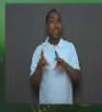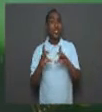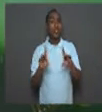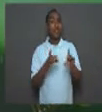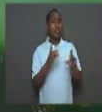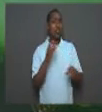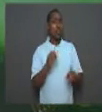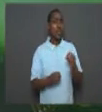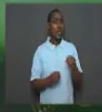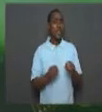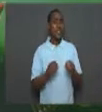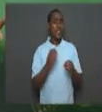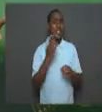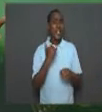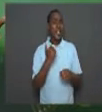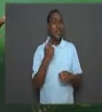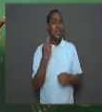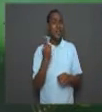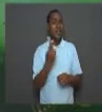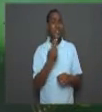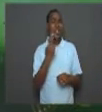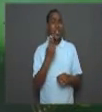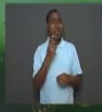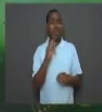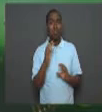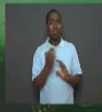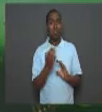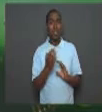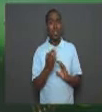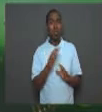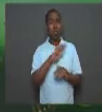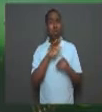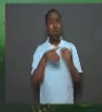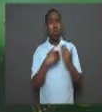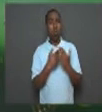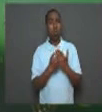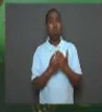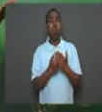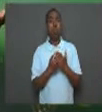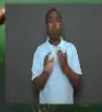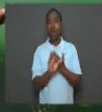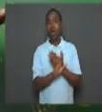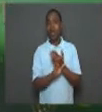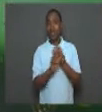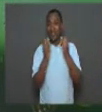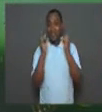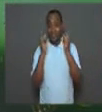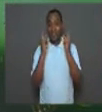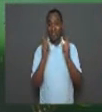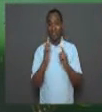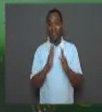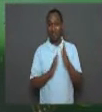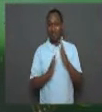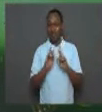classifying organisms that can be understood by people in all countries who speak different